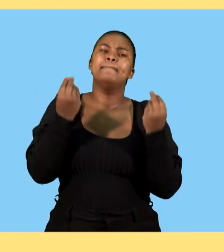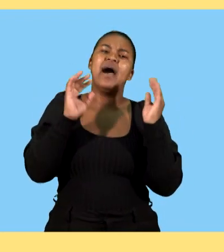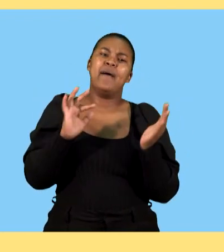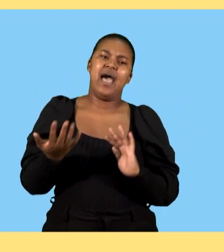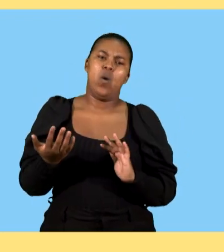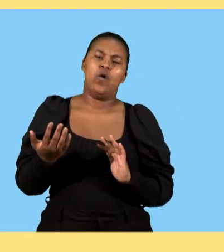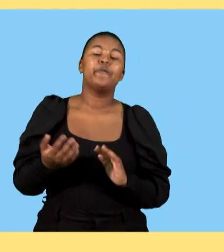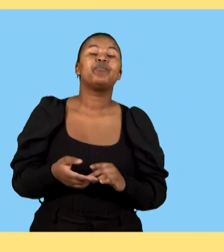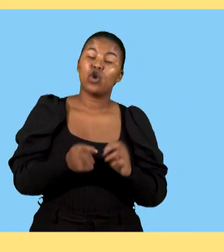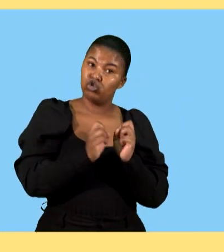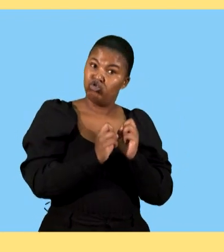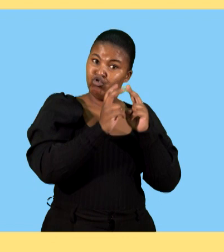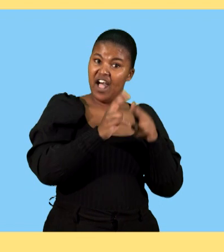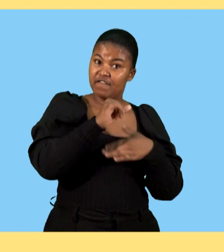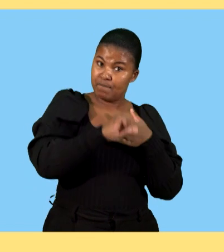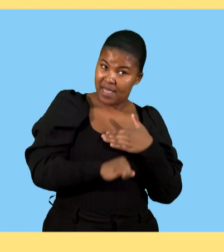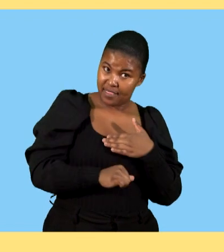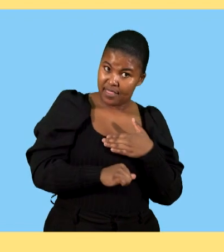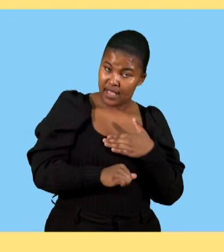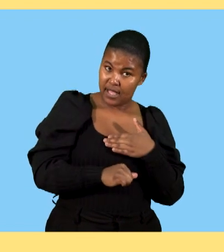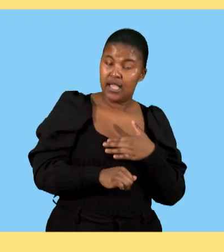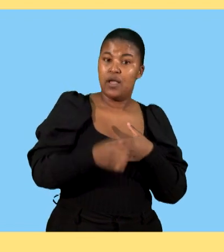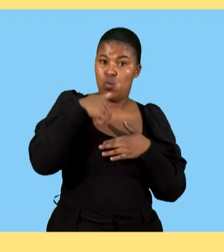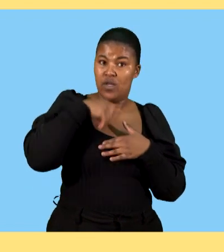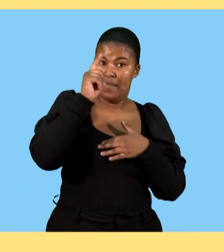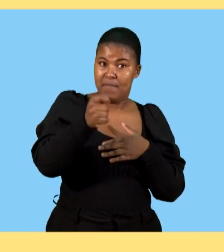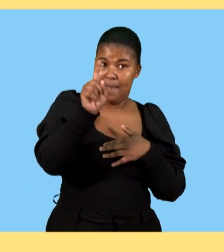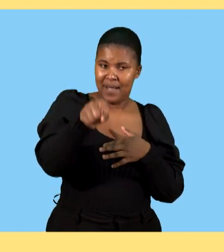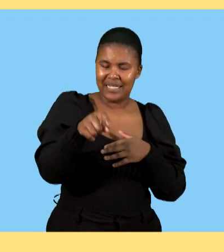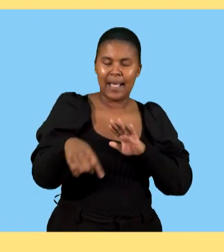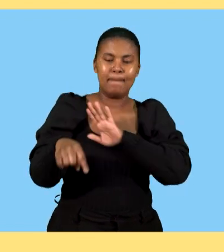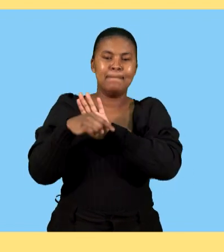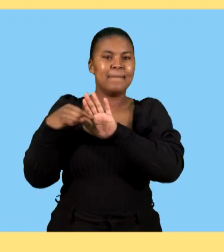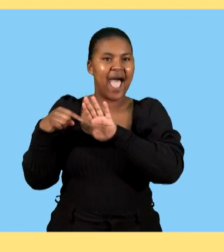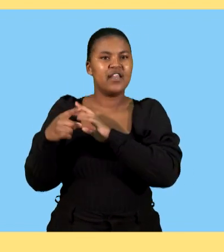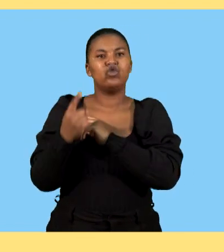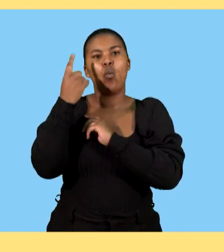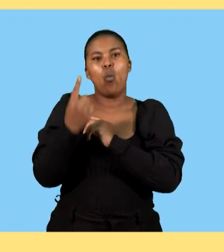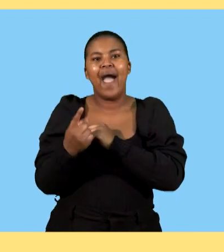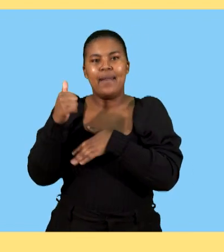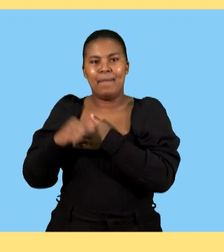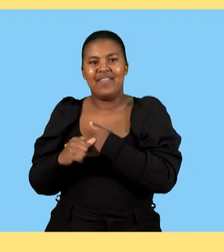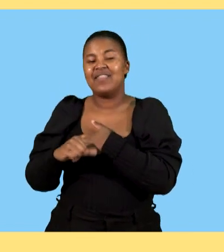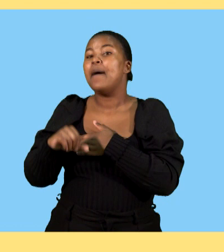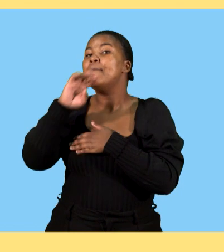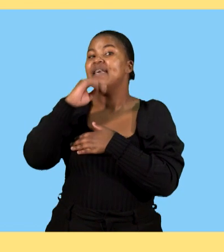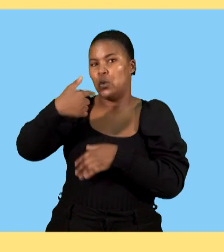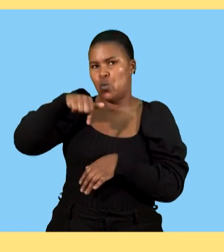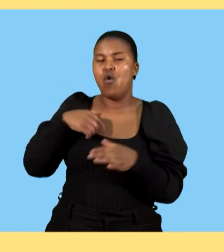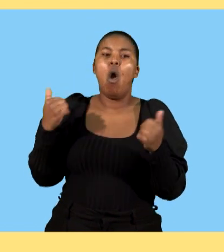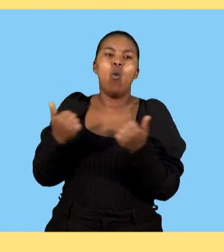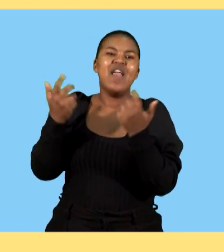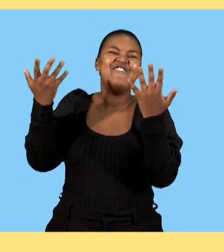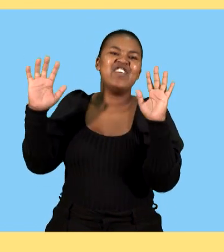12 months that we are supposed to pay minus the 1 month that we're still owing. Therefore, it means we have paid only for